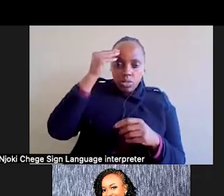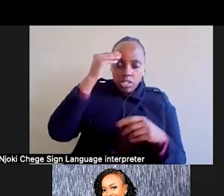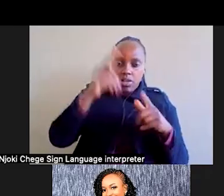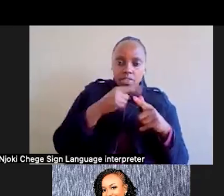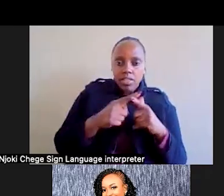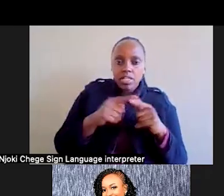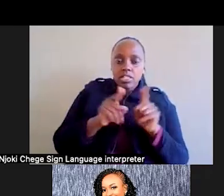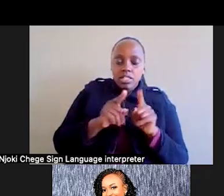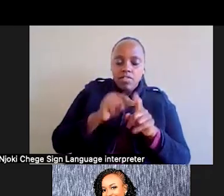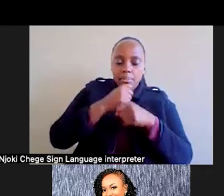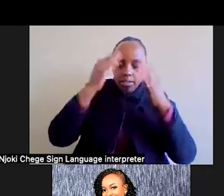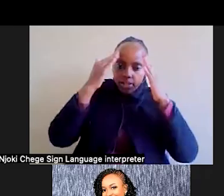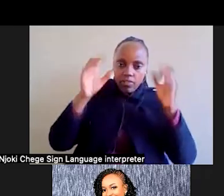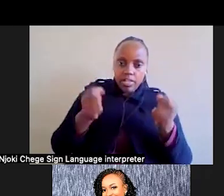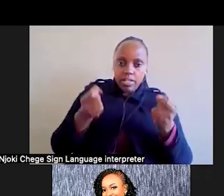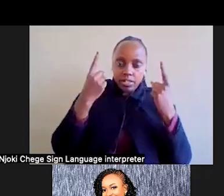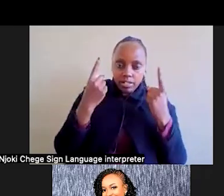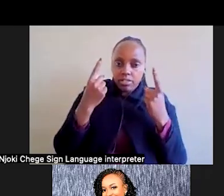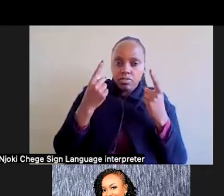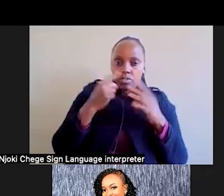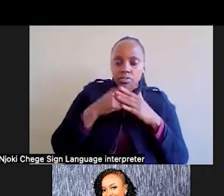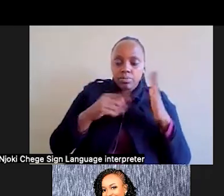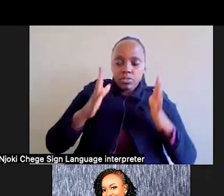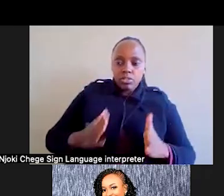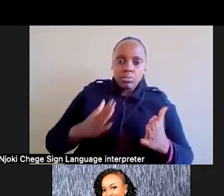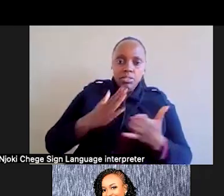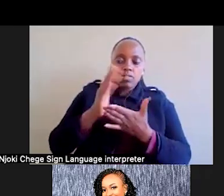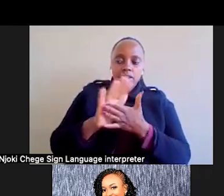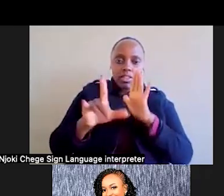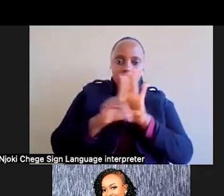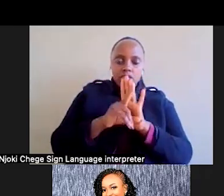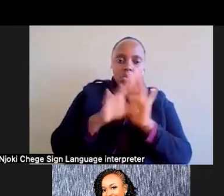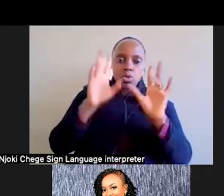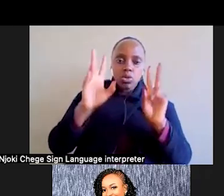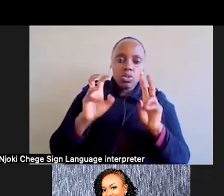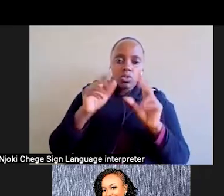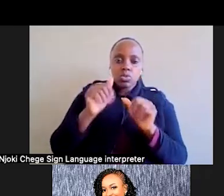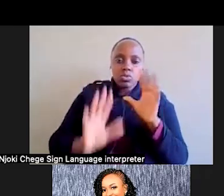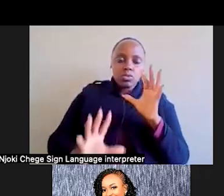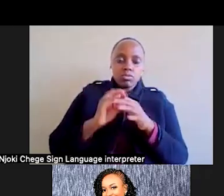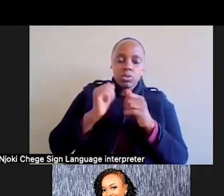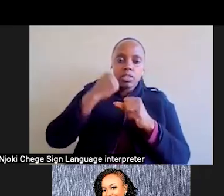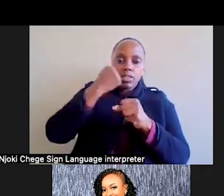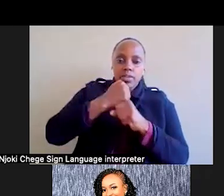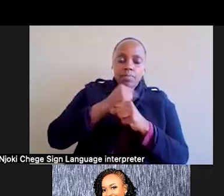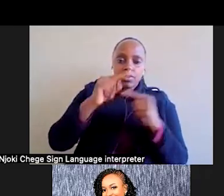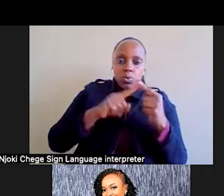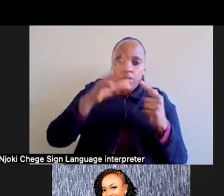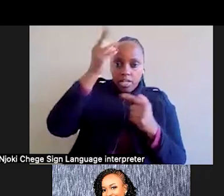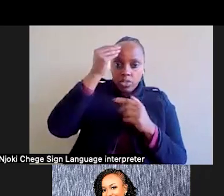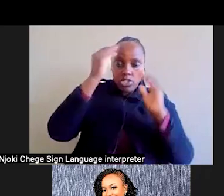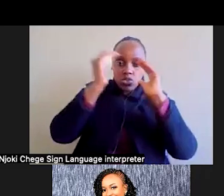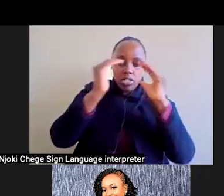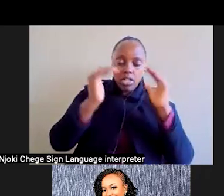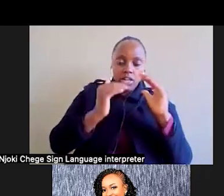raising awareness and understanding of the health, human rights, and legal issues related to the practice. When education levels are